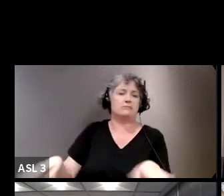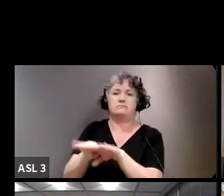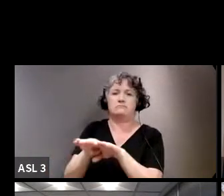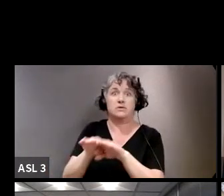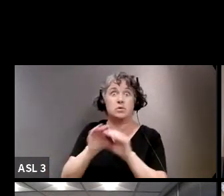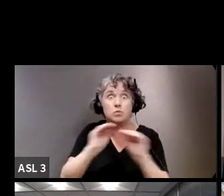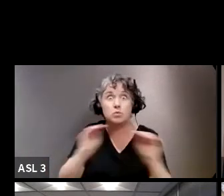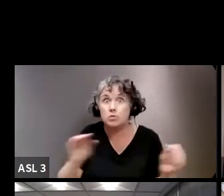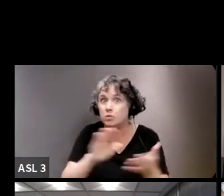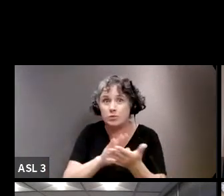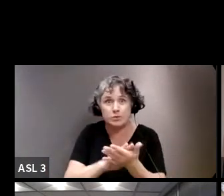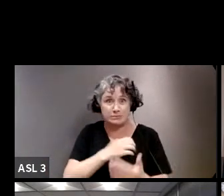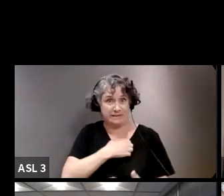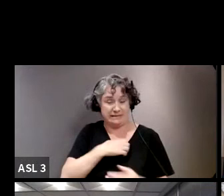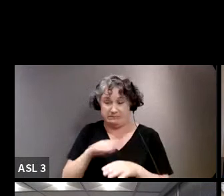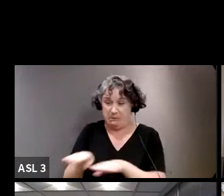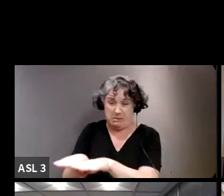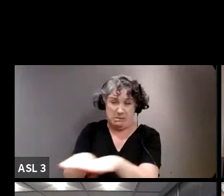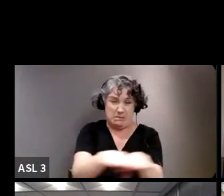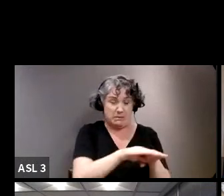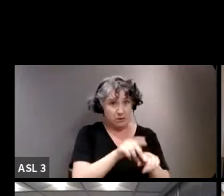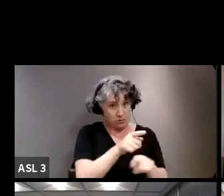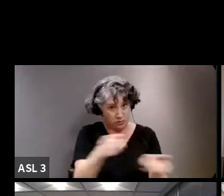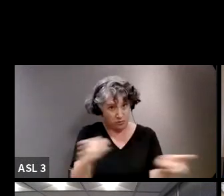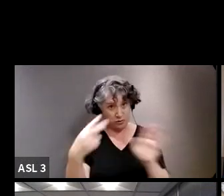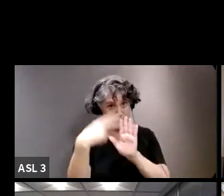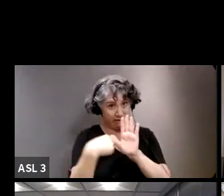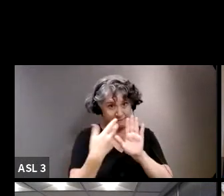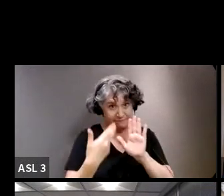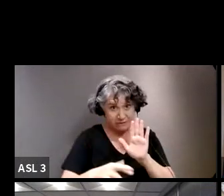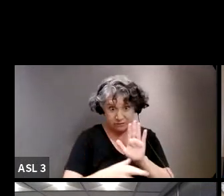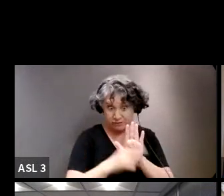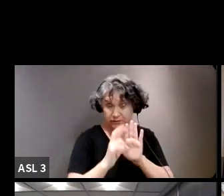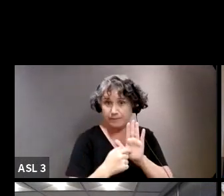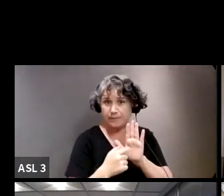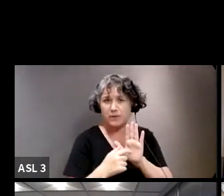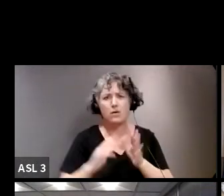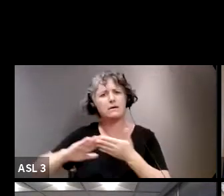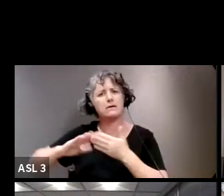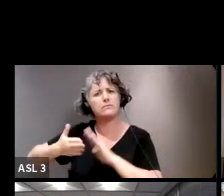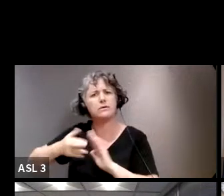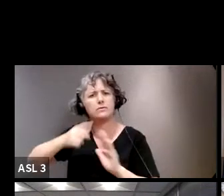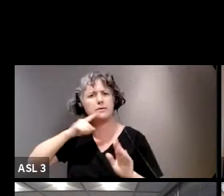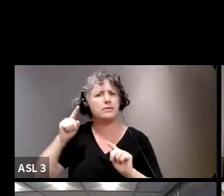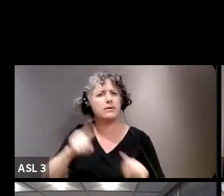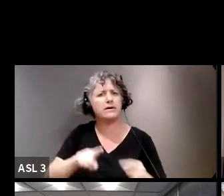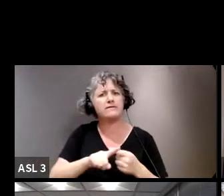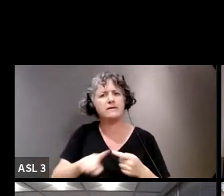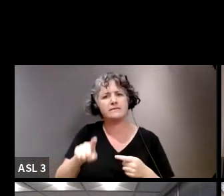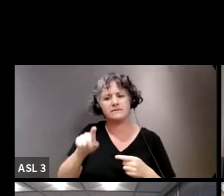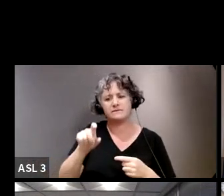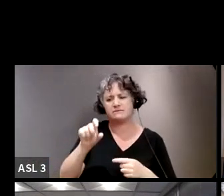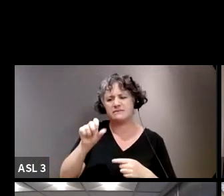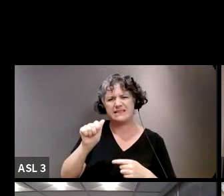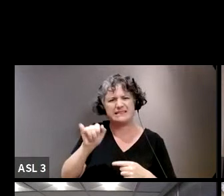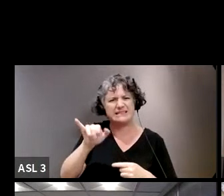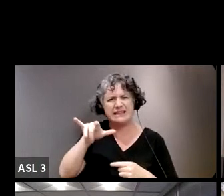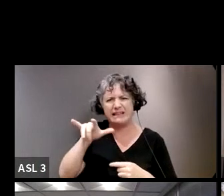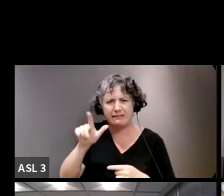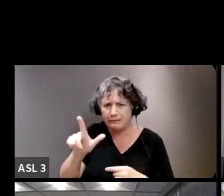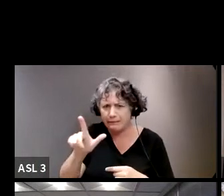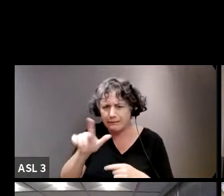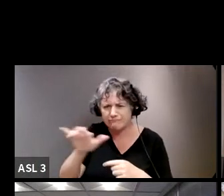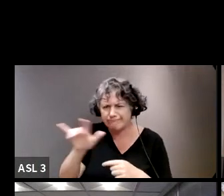if any of the members of this board have read this review or the the grassroots report by the asilo collective that led to the inevitable